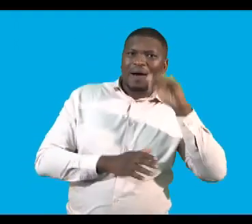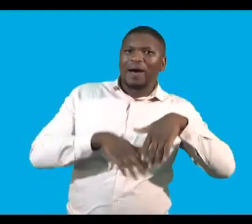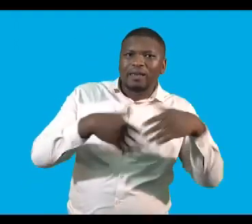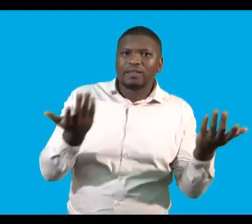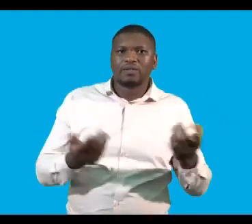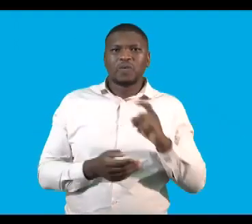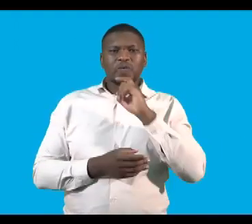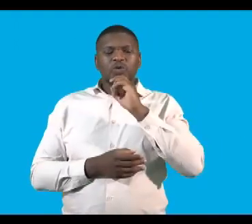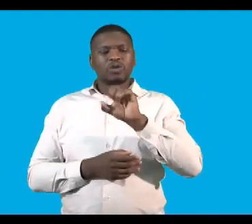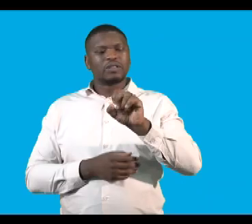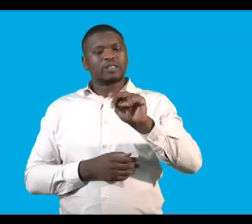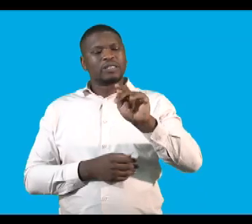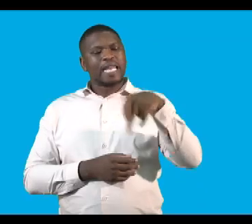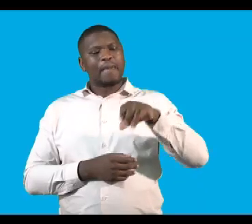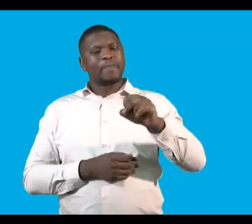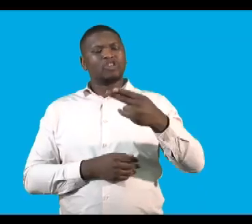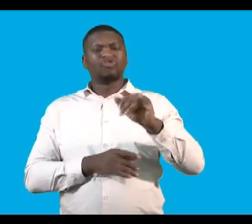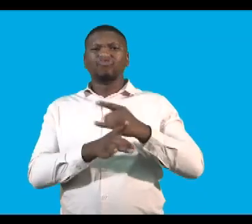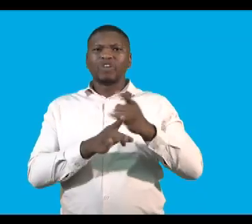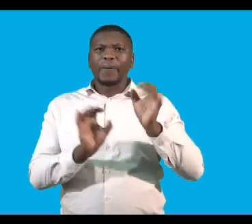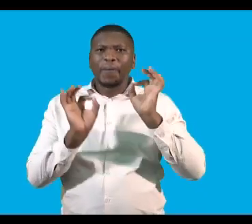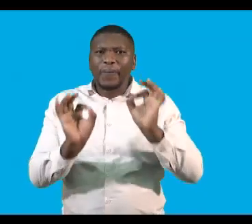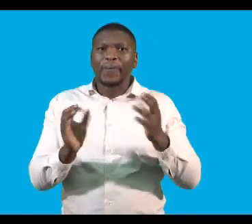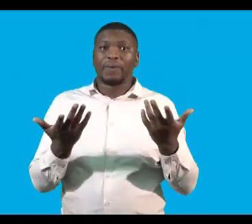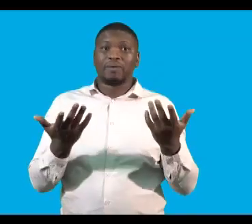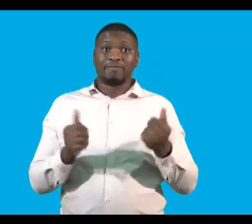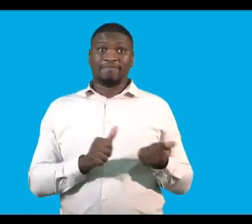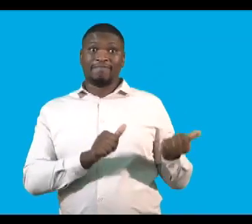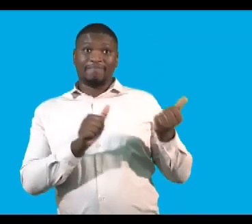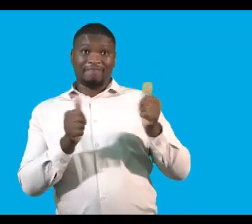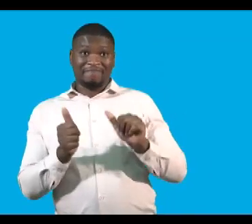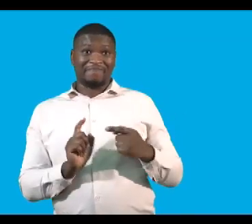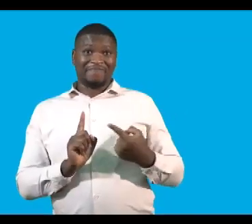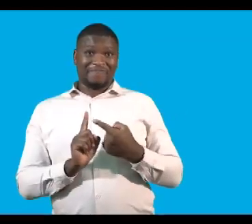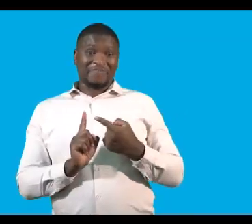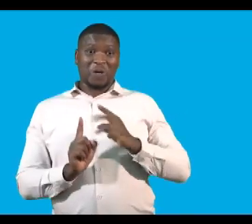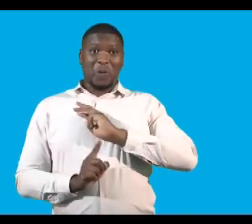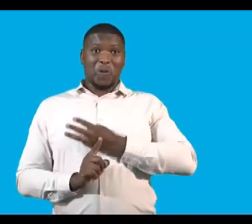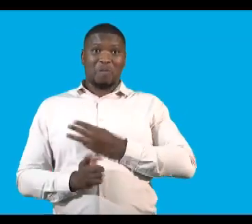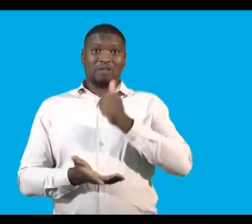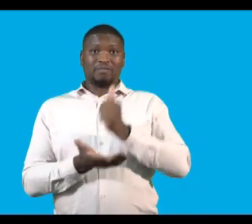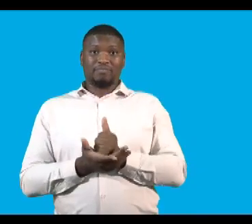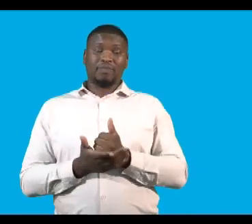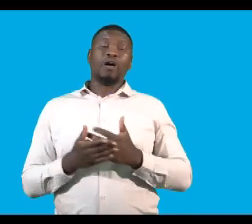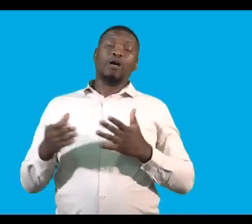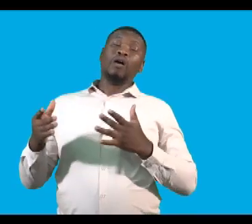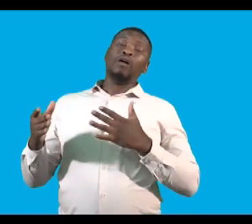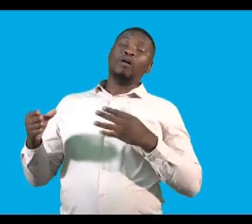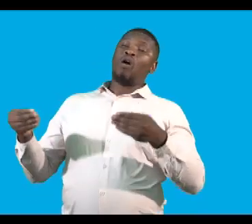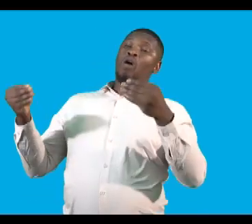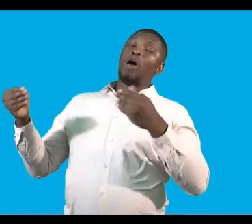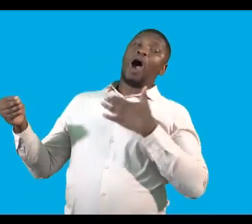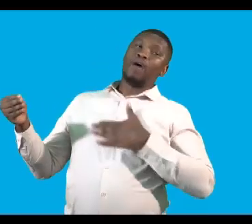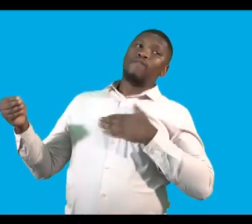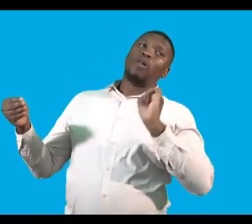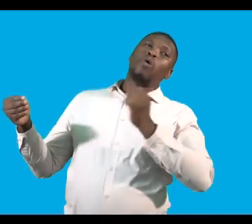Mother Anderson. She's sitting in a chair reading a newspaper and she says, I feel your pain. In frame 2,